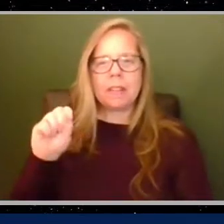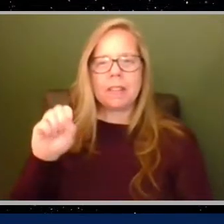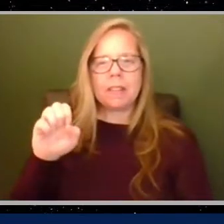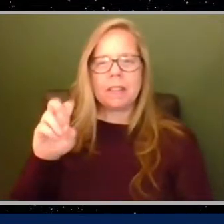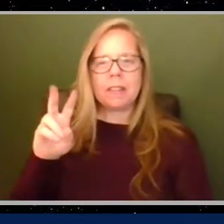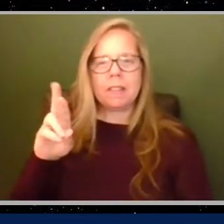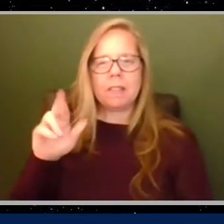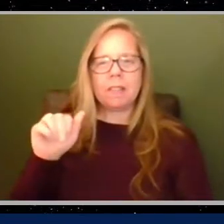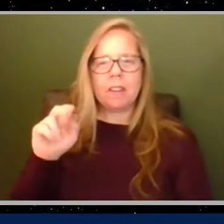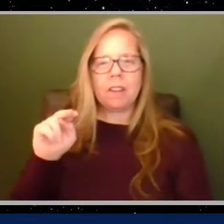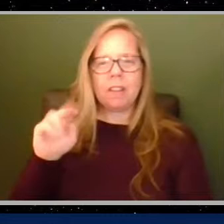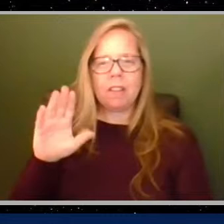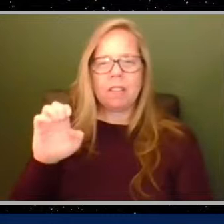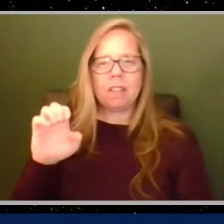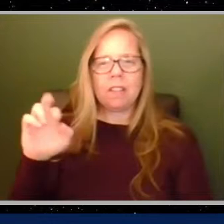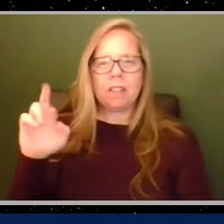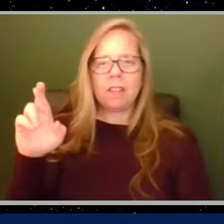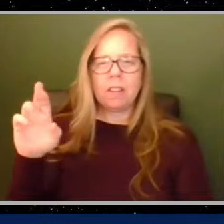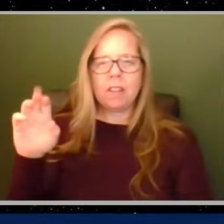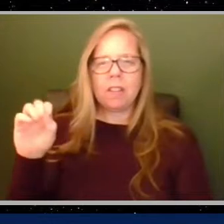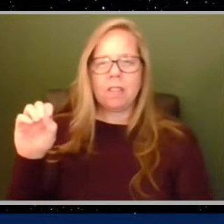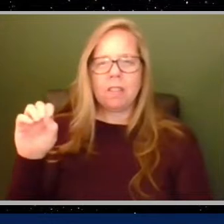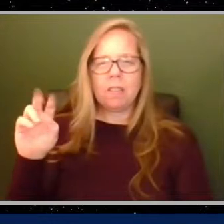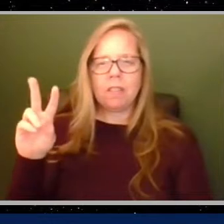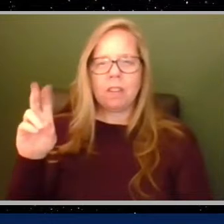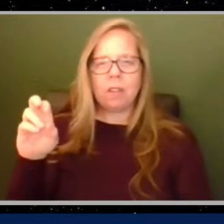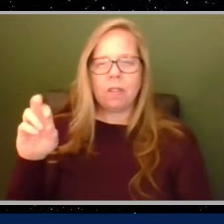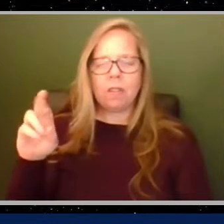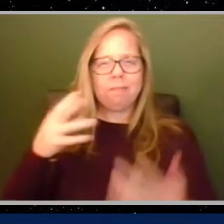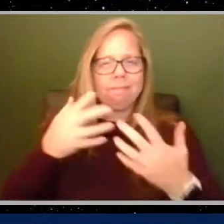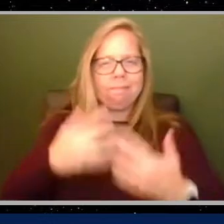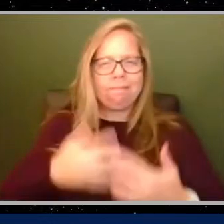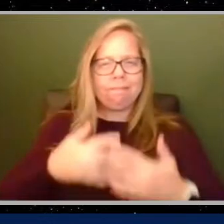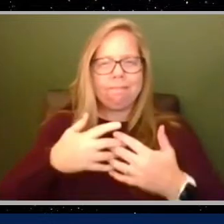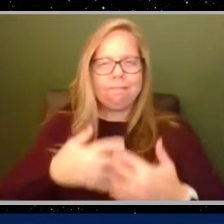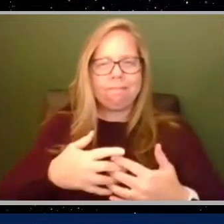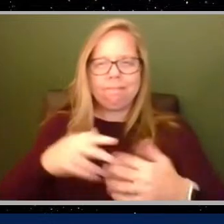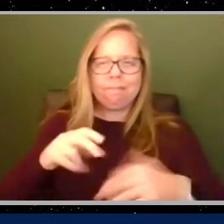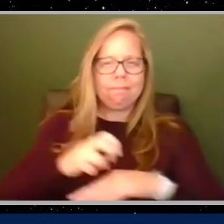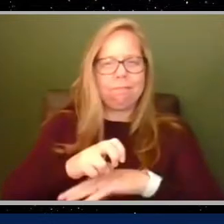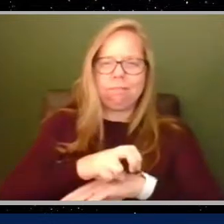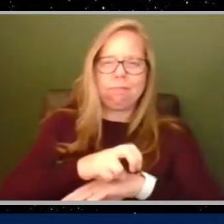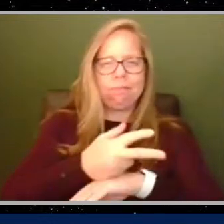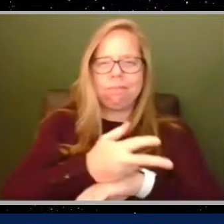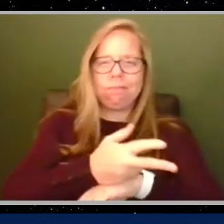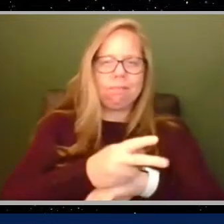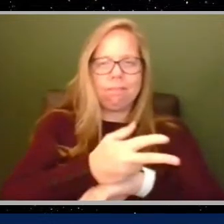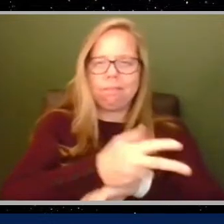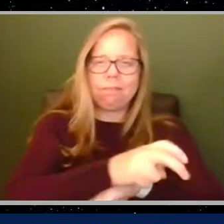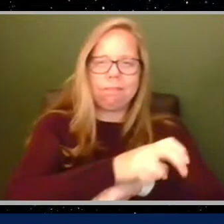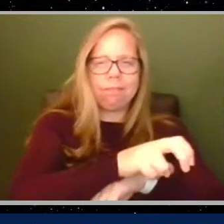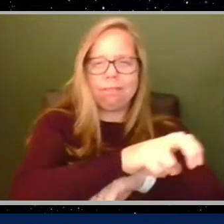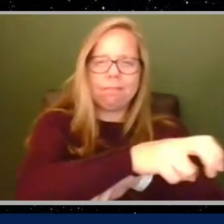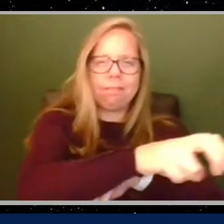that launched, what was it, last year? Or 2 years ago, that actually landed.